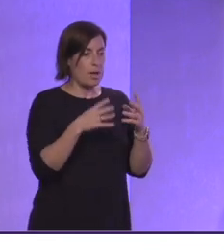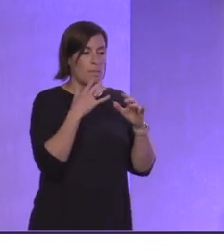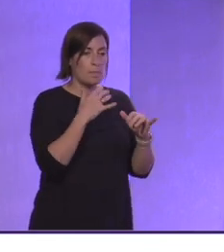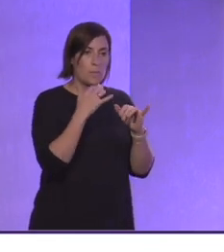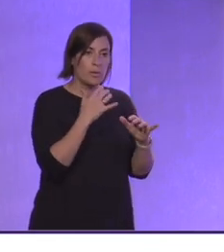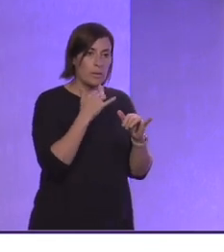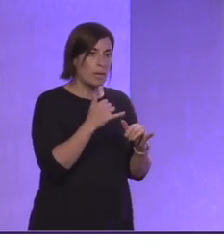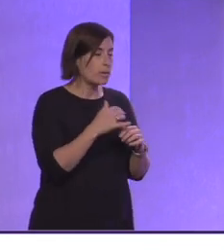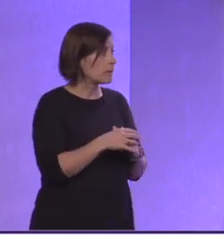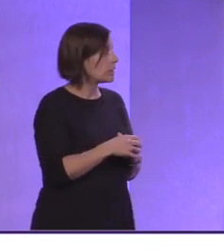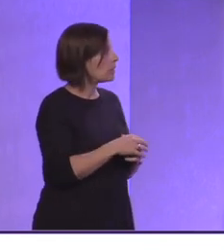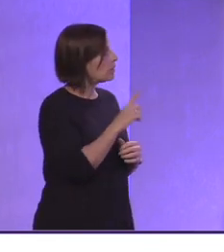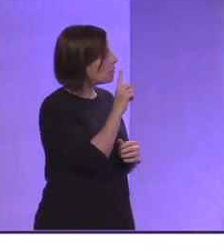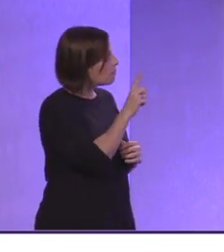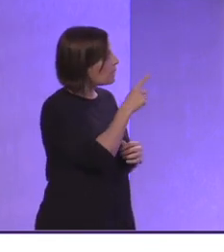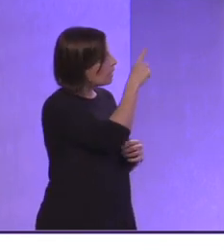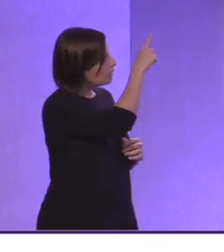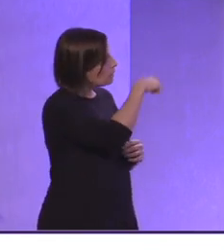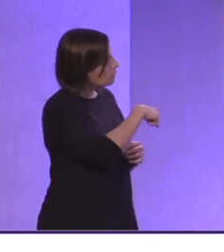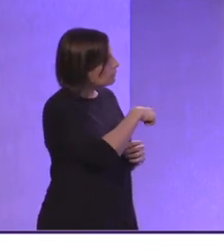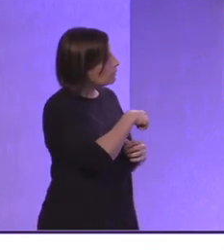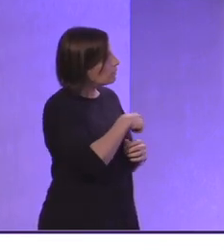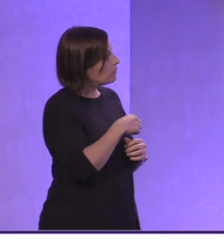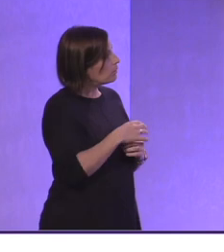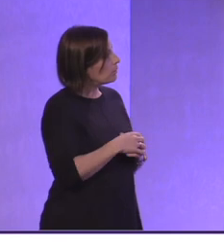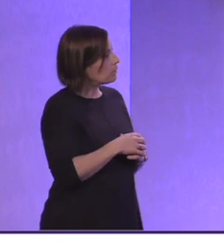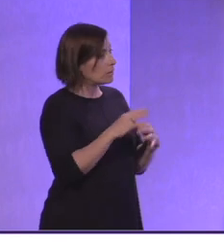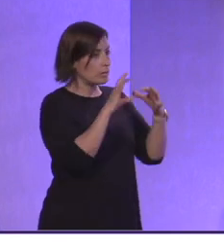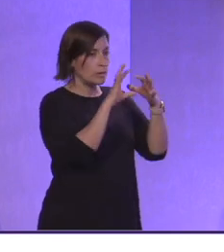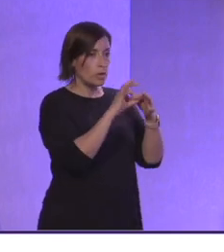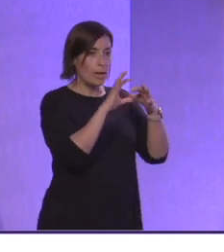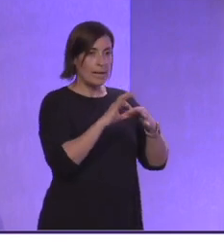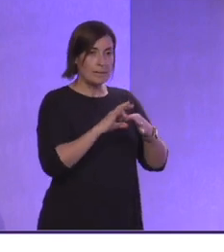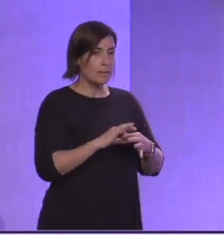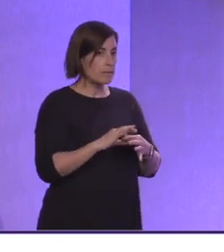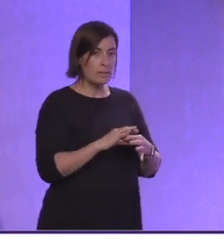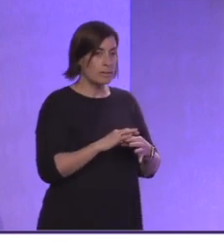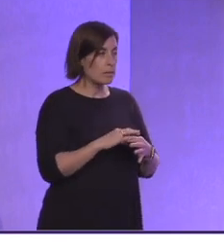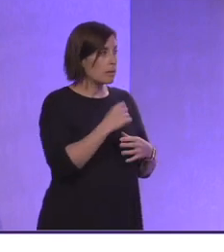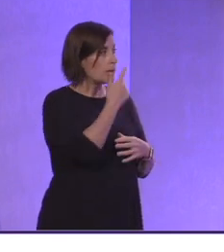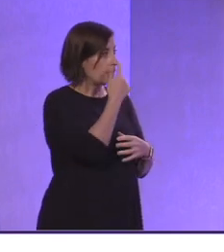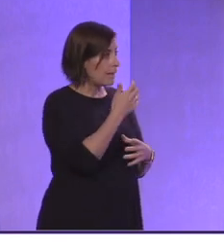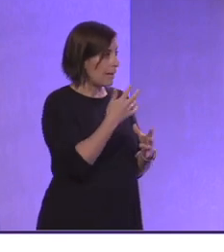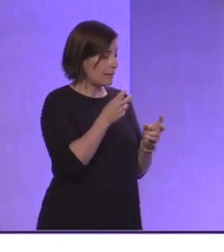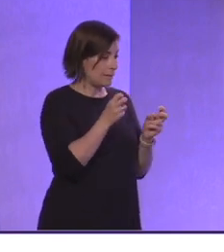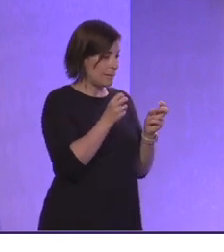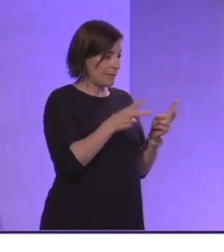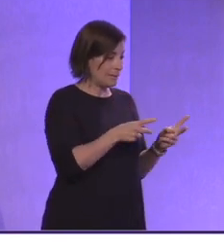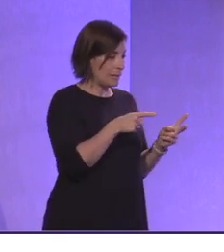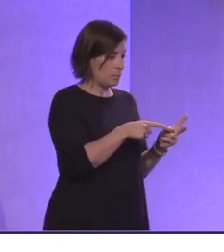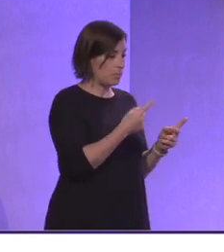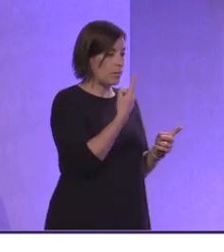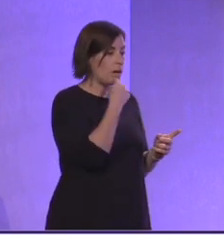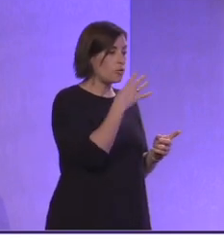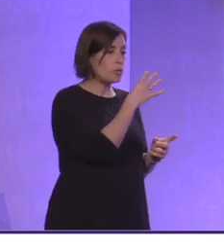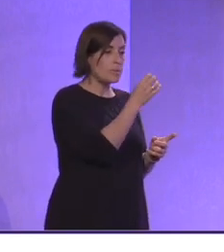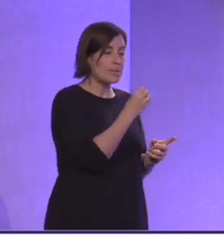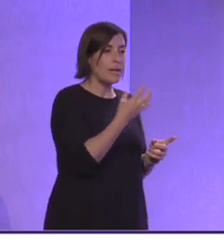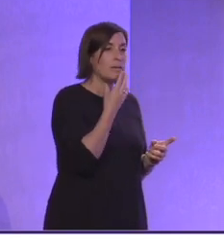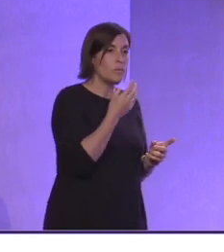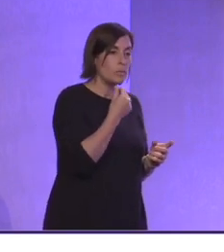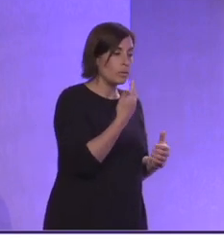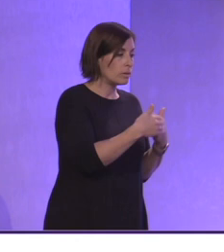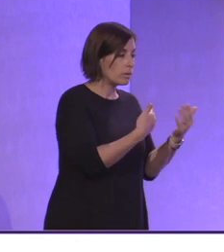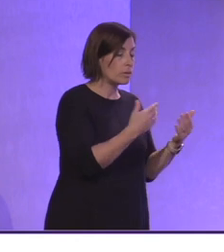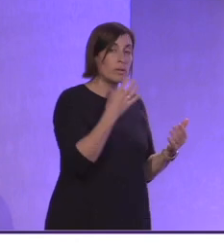these methods are not alternative to each other. If we could run our systems at 100% utilization while still keeping